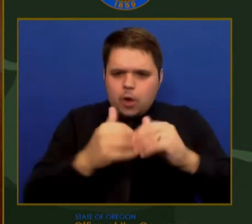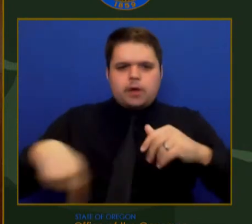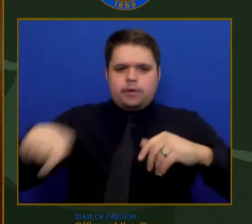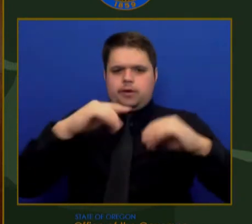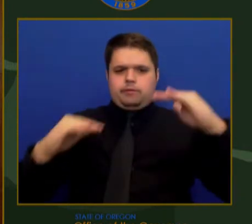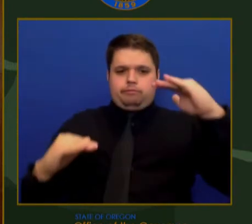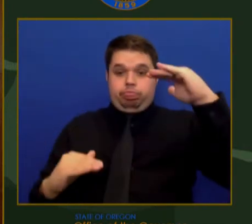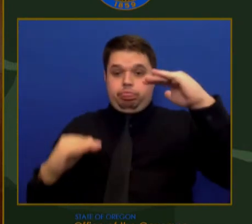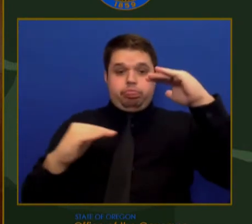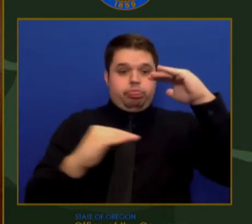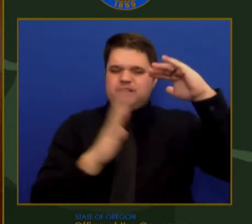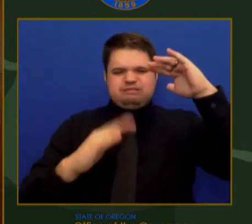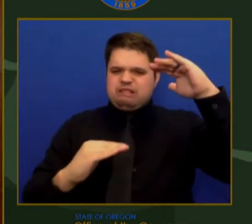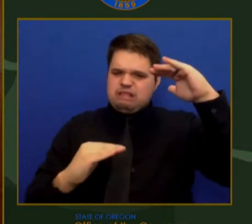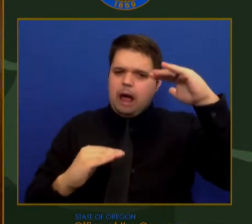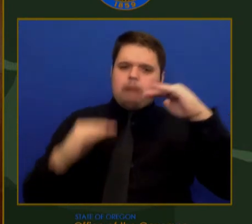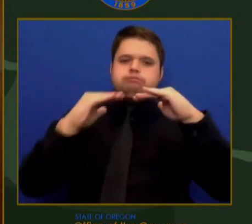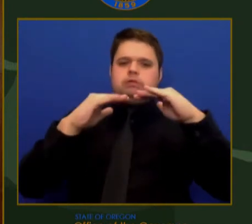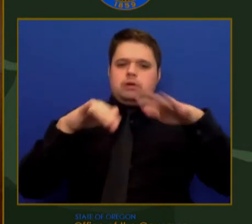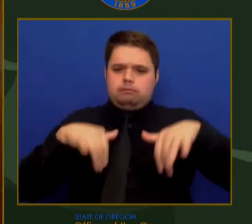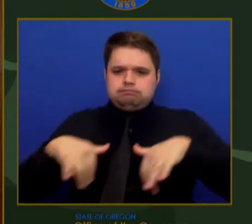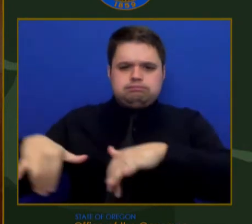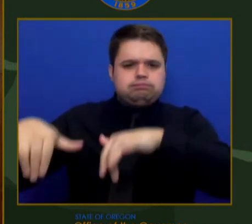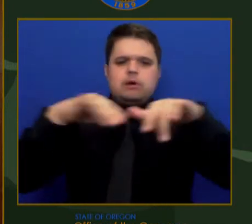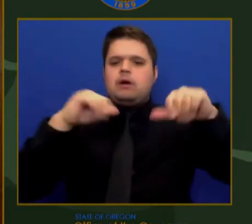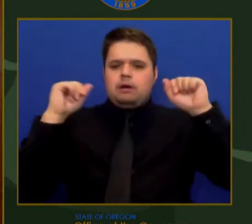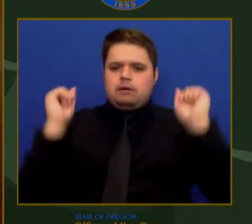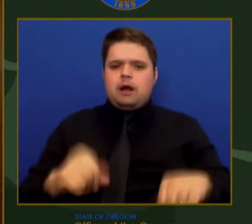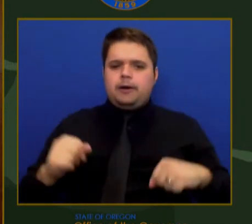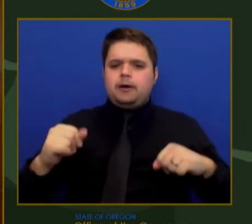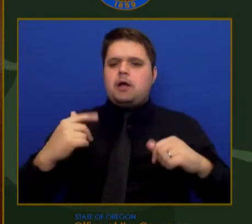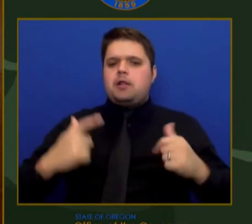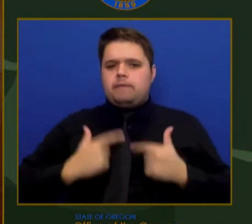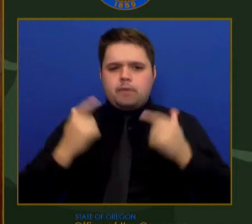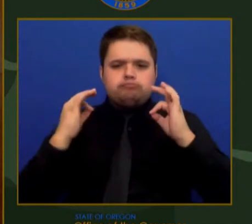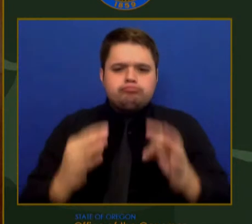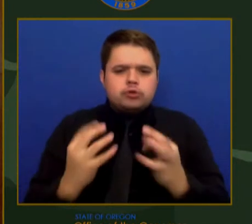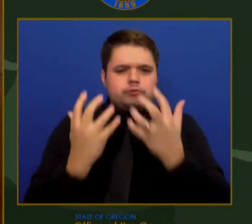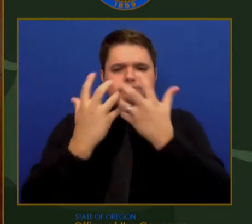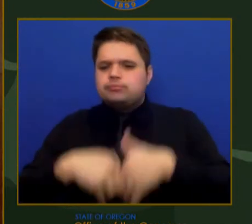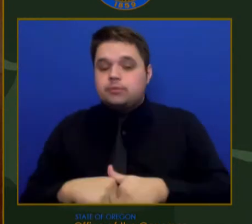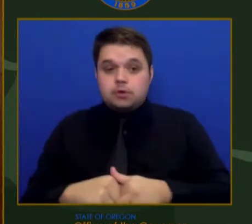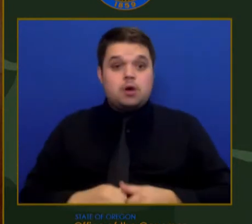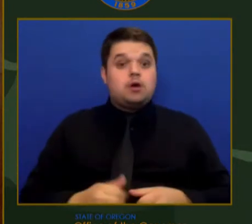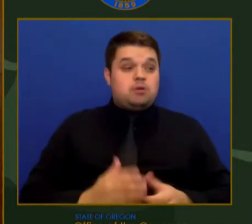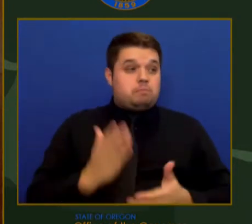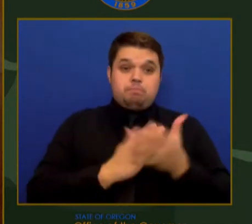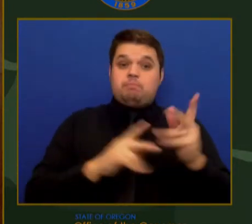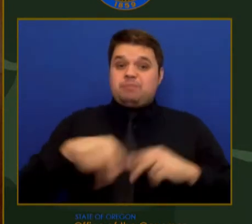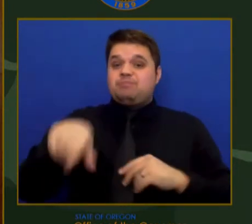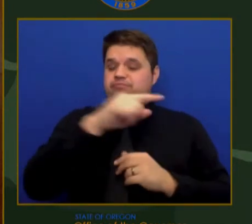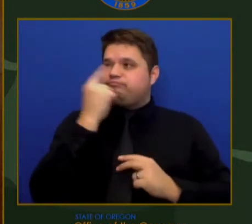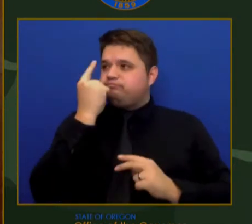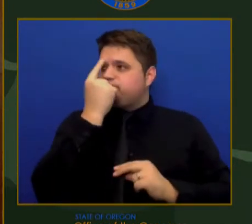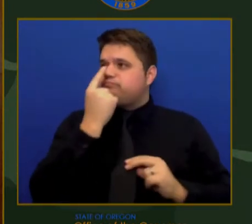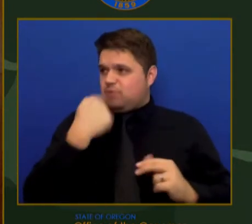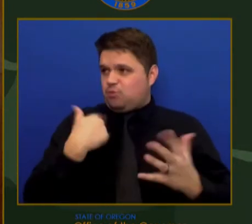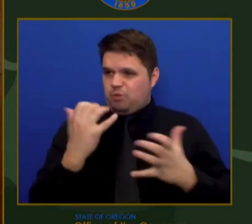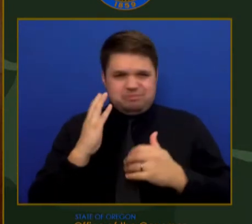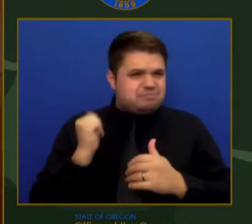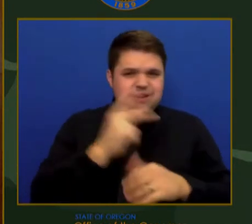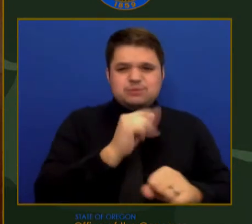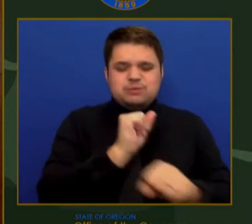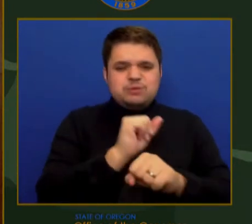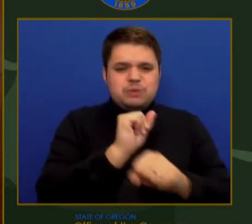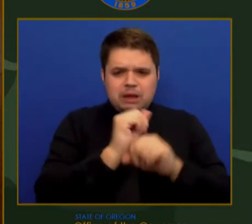One thing we know people need in order to get back to work is consistent and accessible childcare. Childcare is a